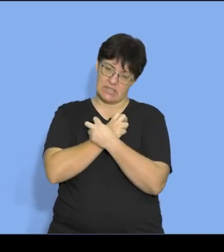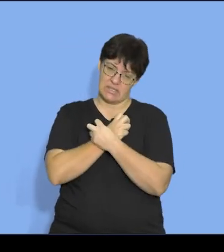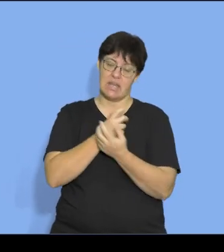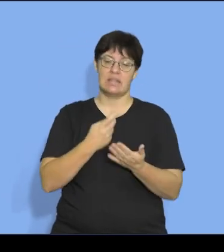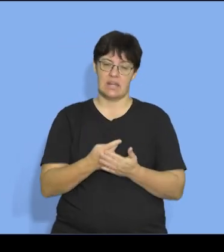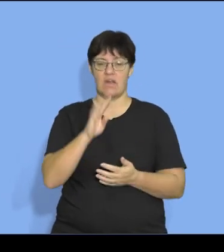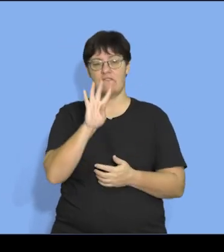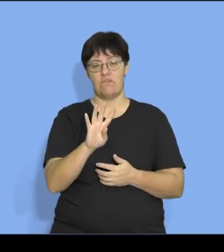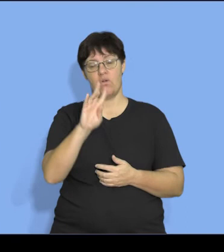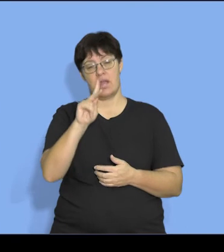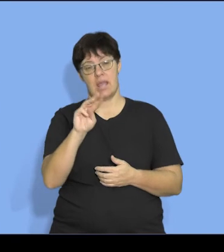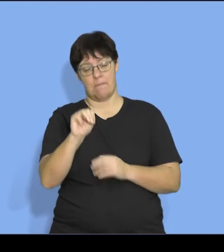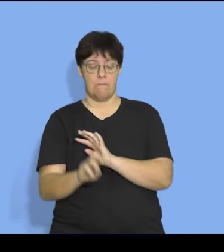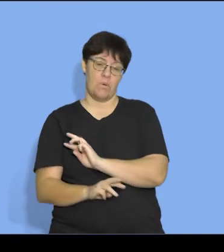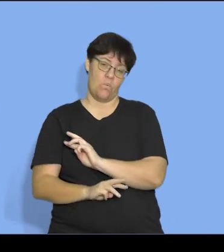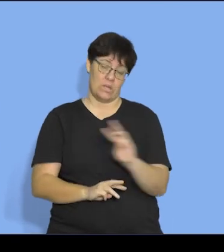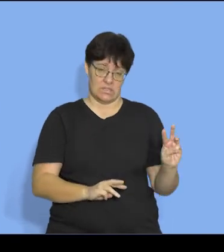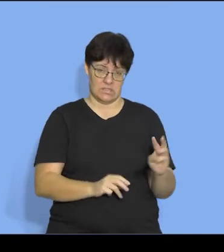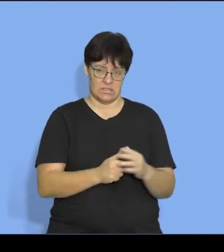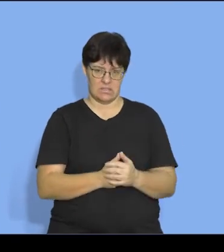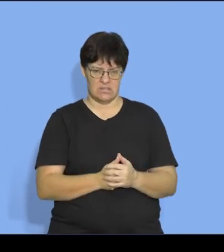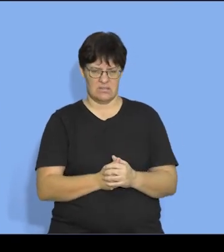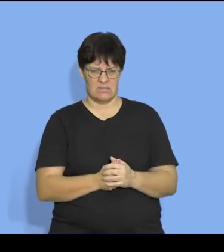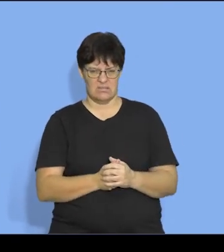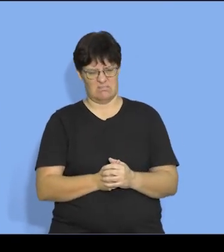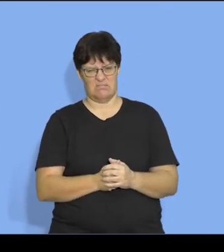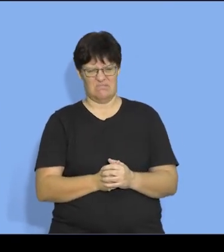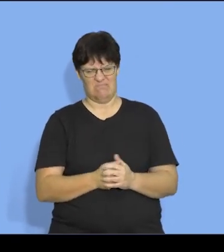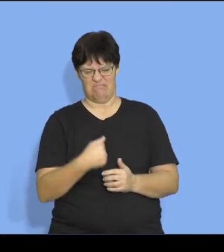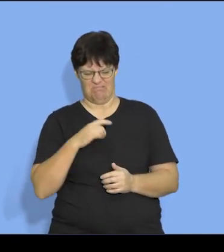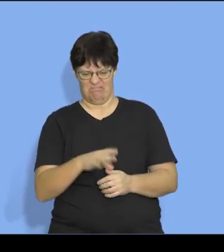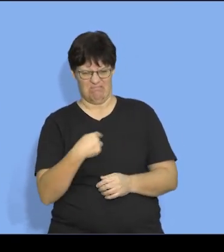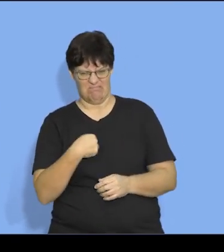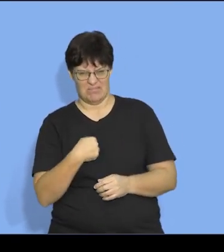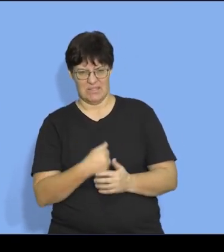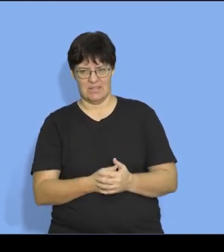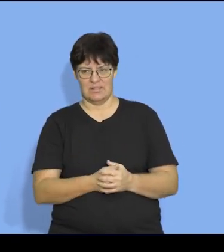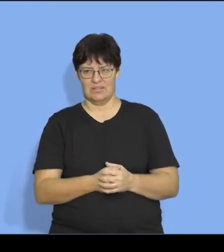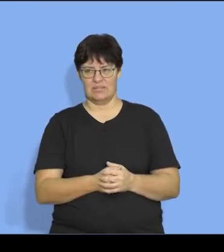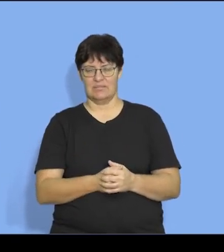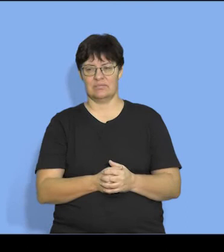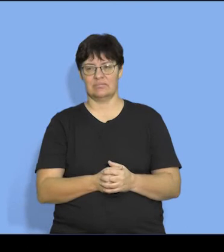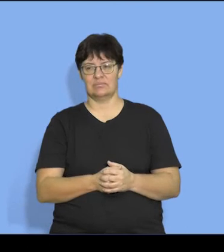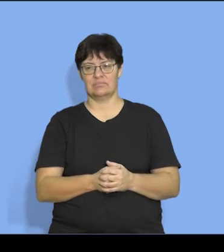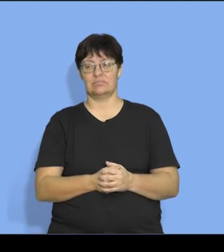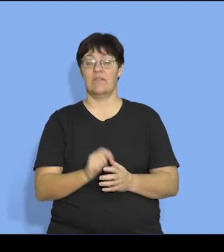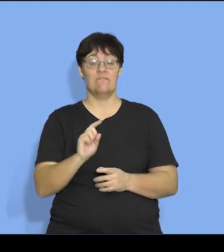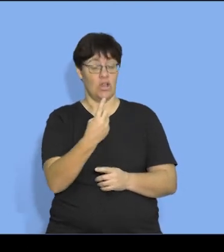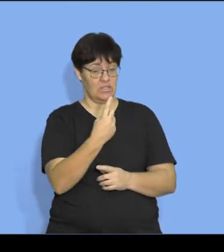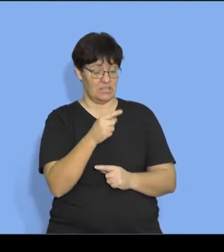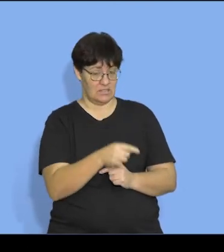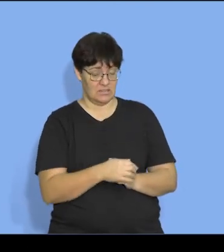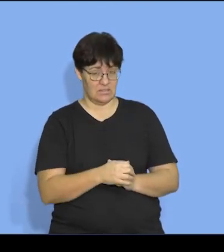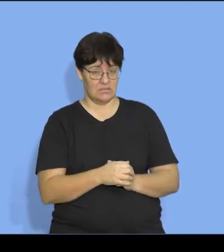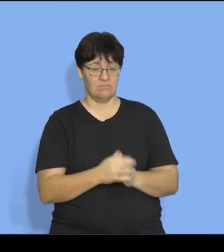then they go 4 kilometers west. Sure, it's not something I'd want to do. I'm going to be honest. So, first